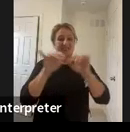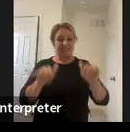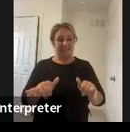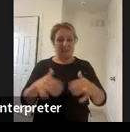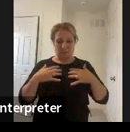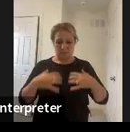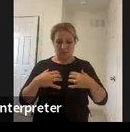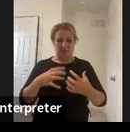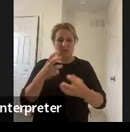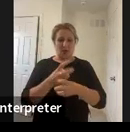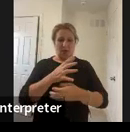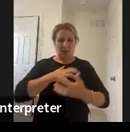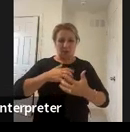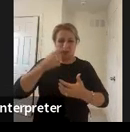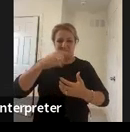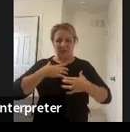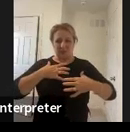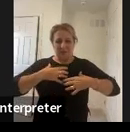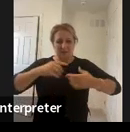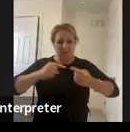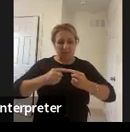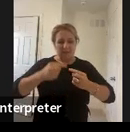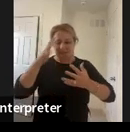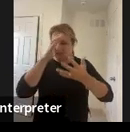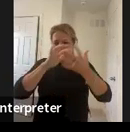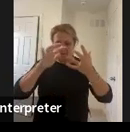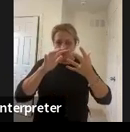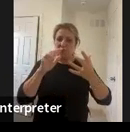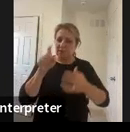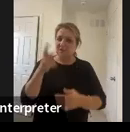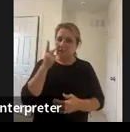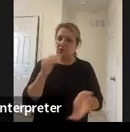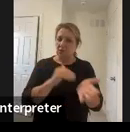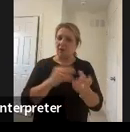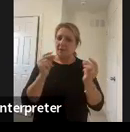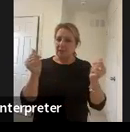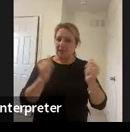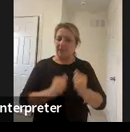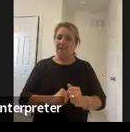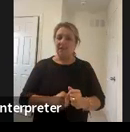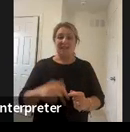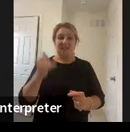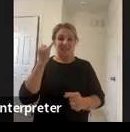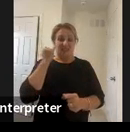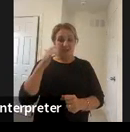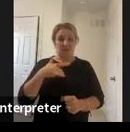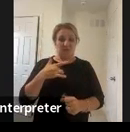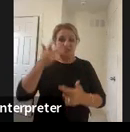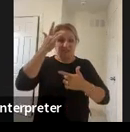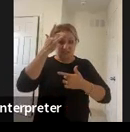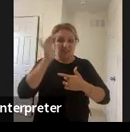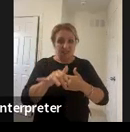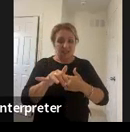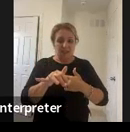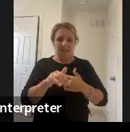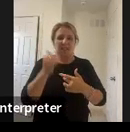or confusion, all those things for which you'll need to seek immediate care. If you start experiencing monkeypox symptoms, even